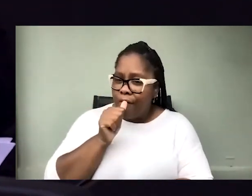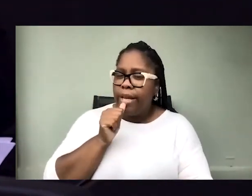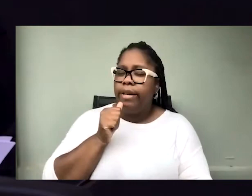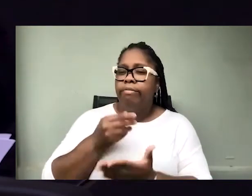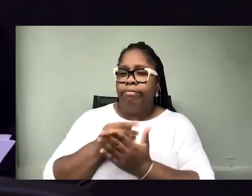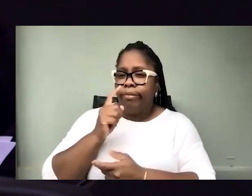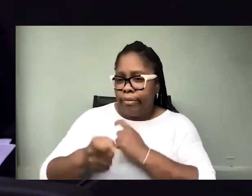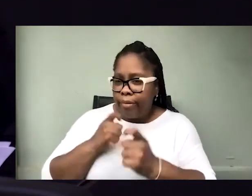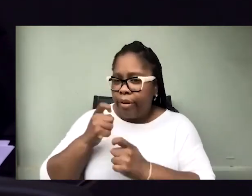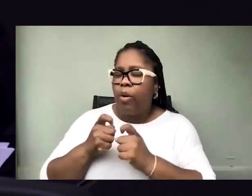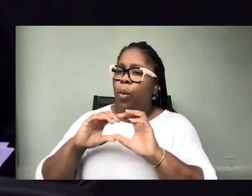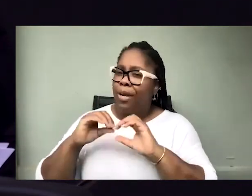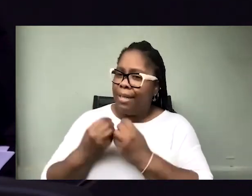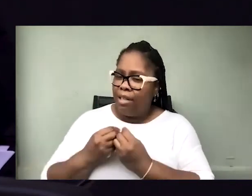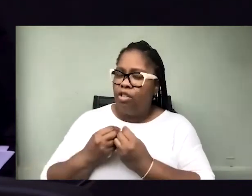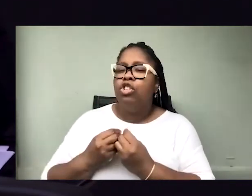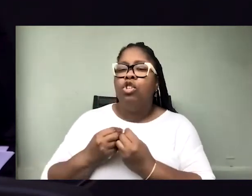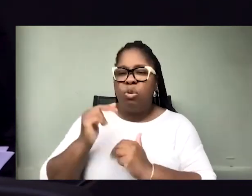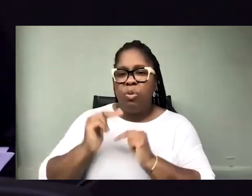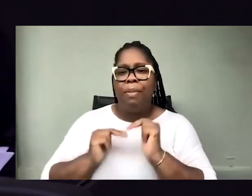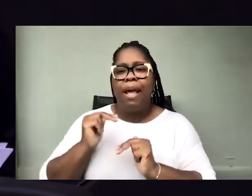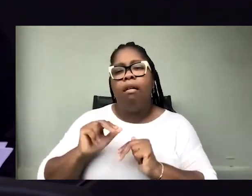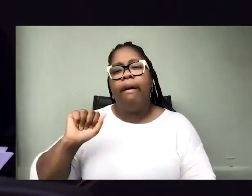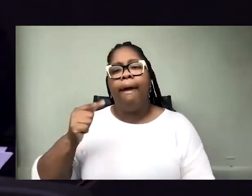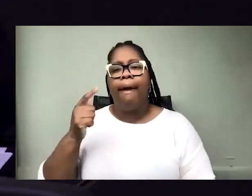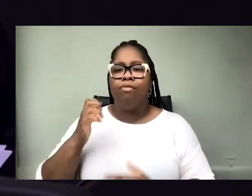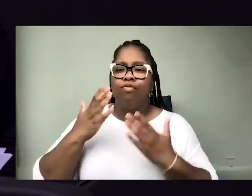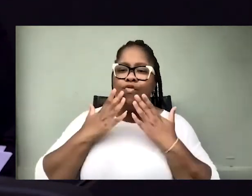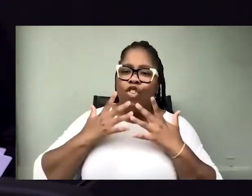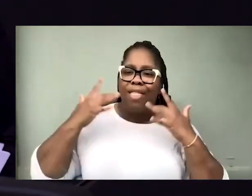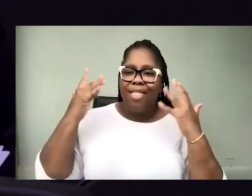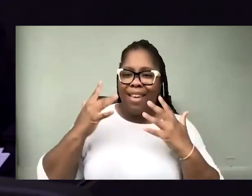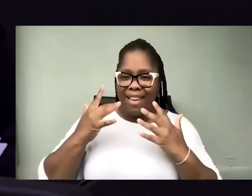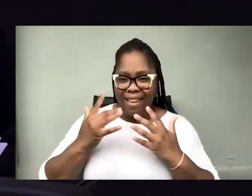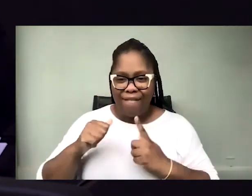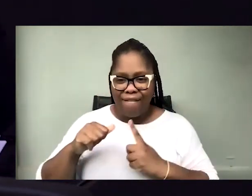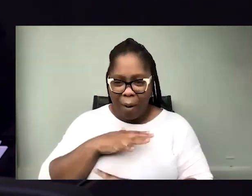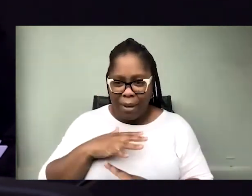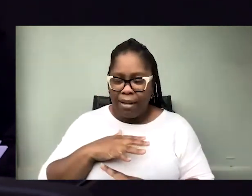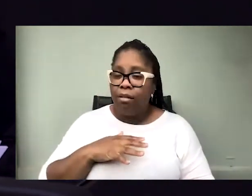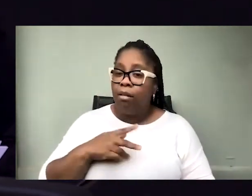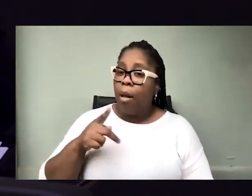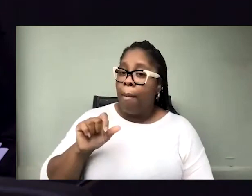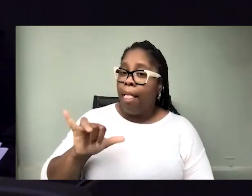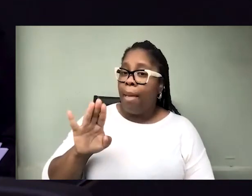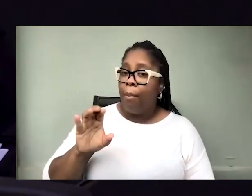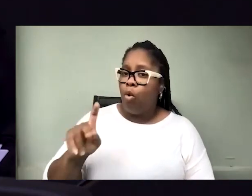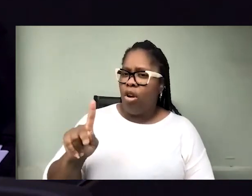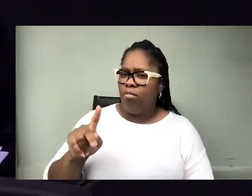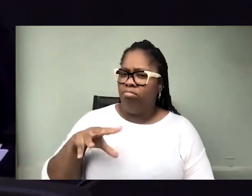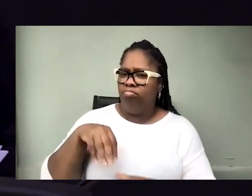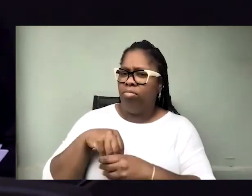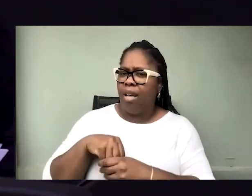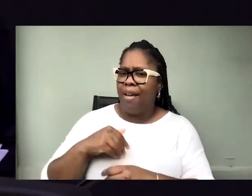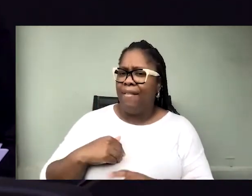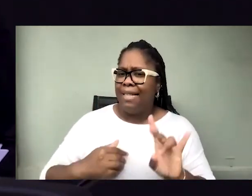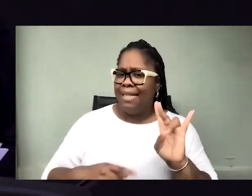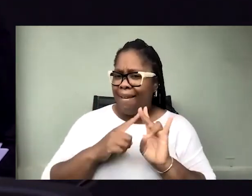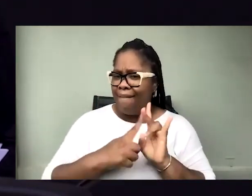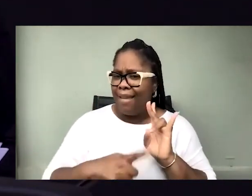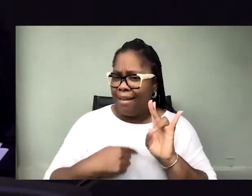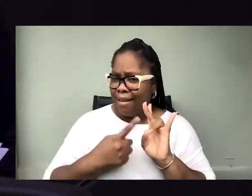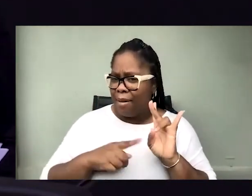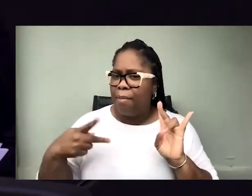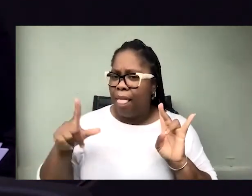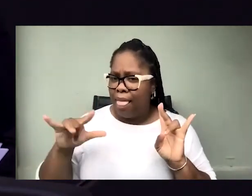in building an age-friendly environment. The playbook has 7 plays, which I'll go over. And each play that